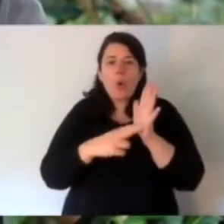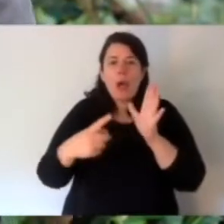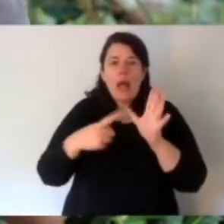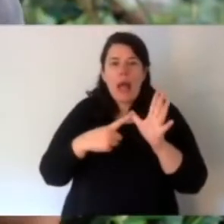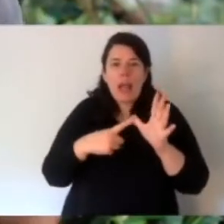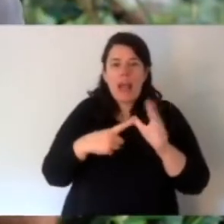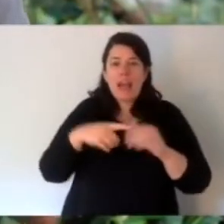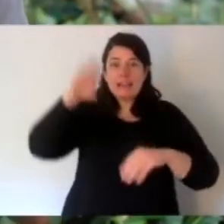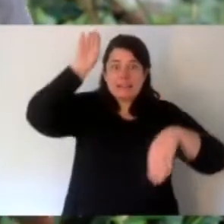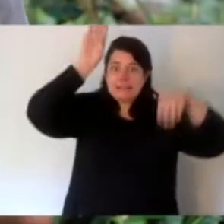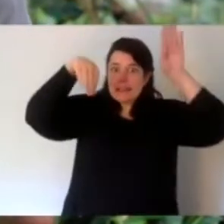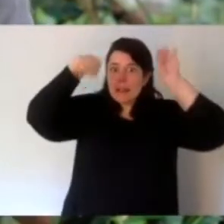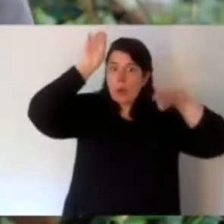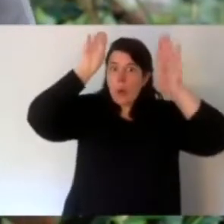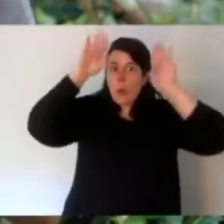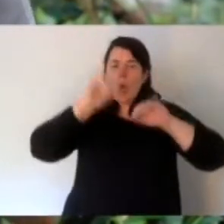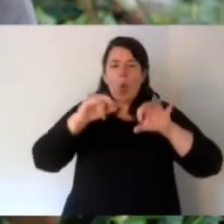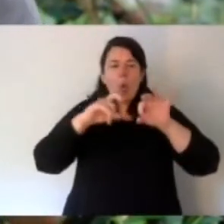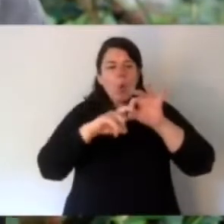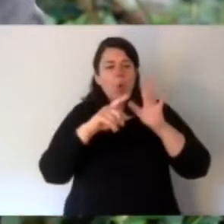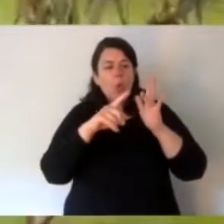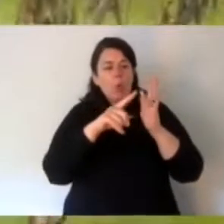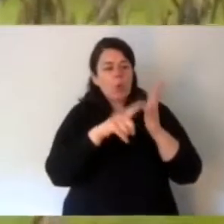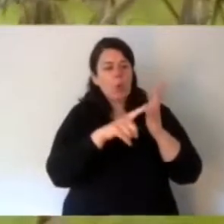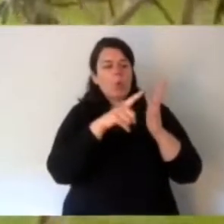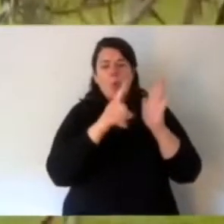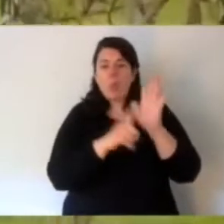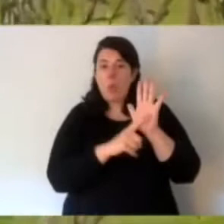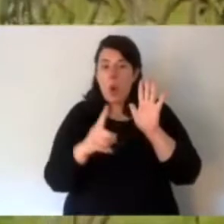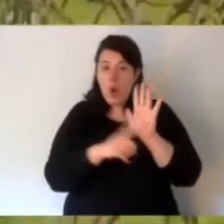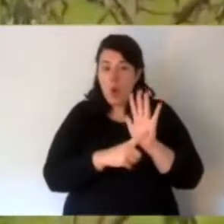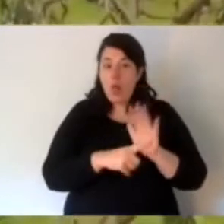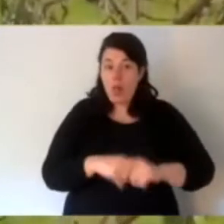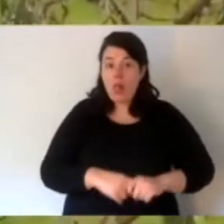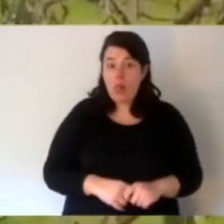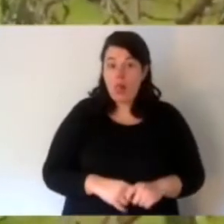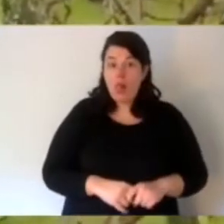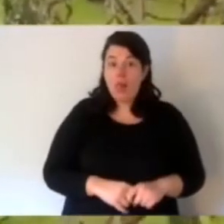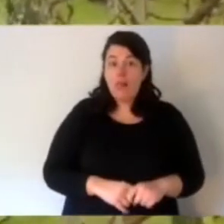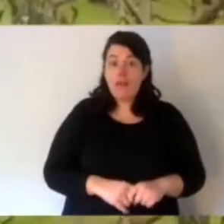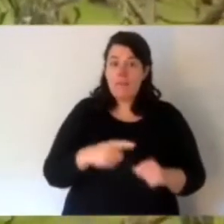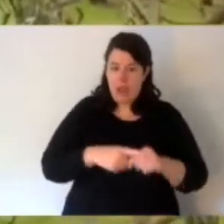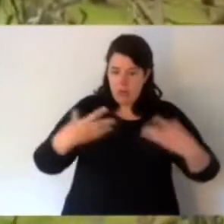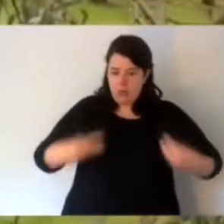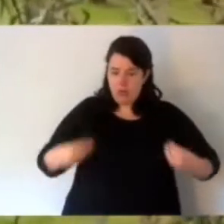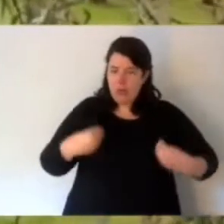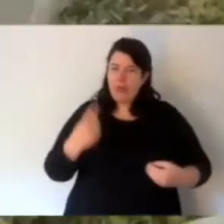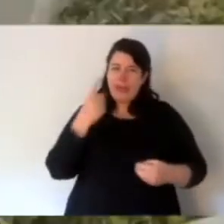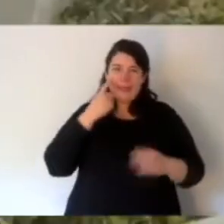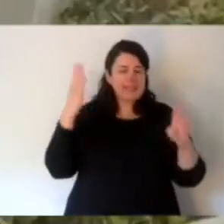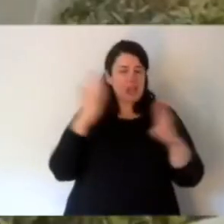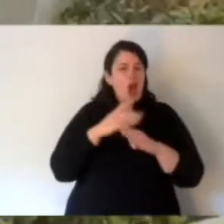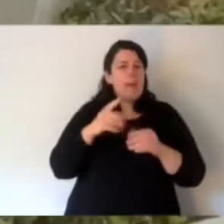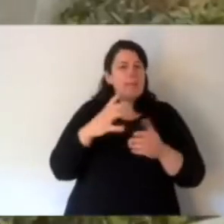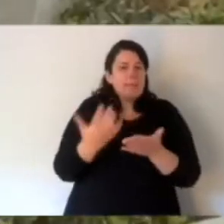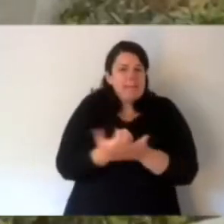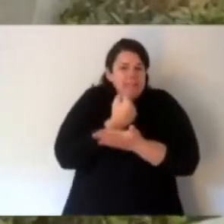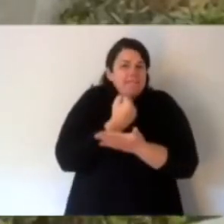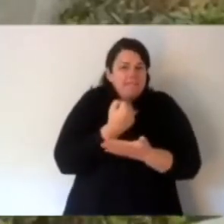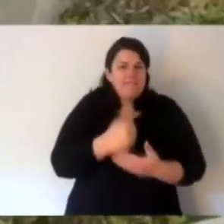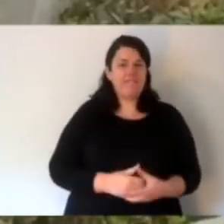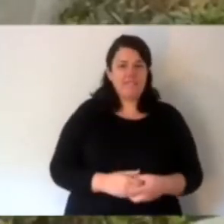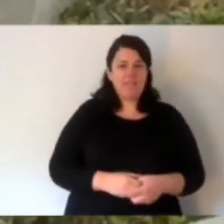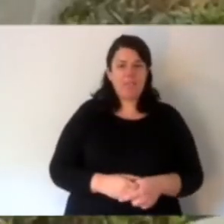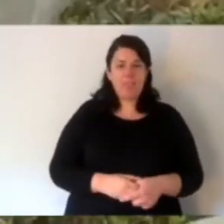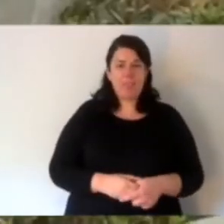dingoes, quolls, which are carnivorous marsupials. But when you've got camouflage like this, it makes you pretty safe. Tawnies